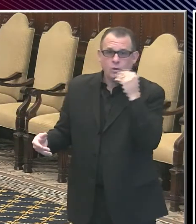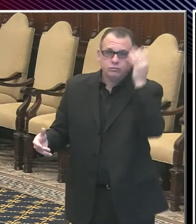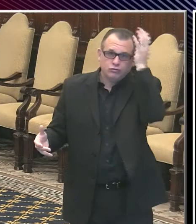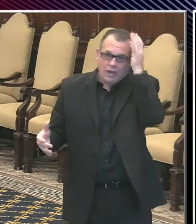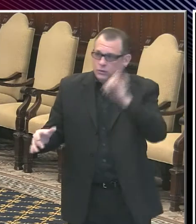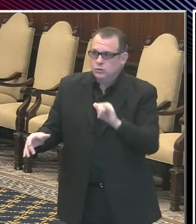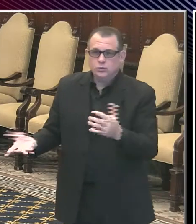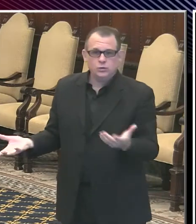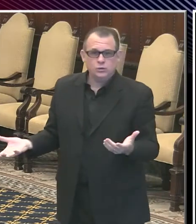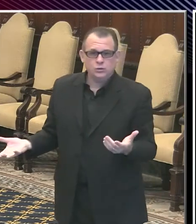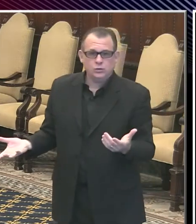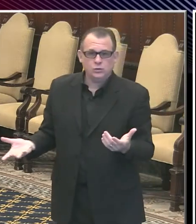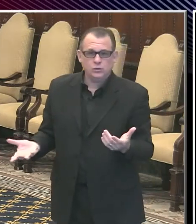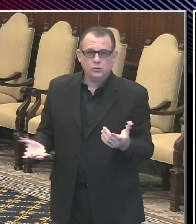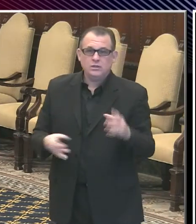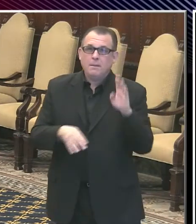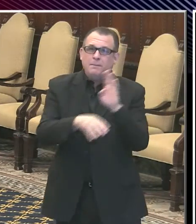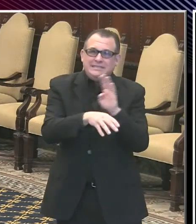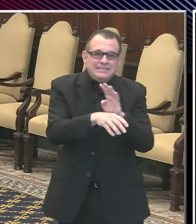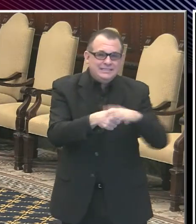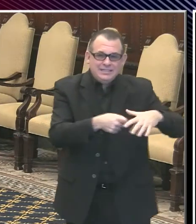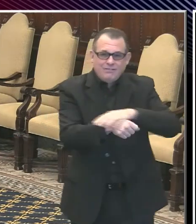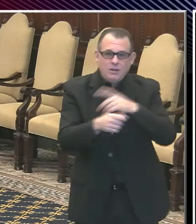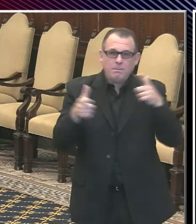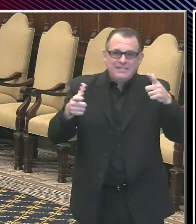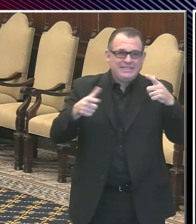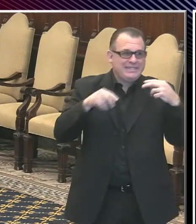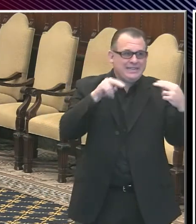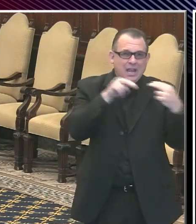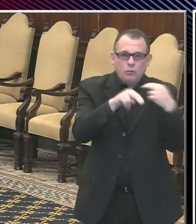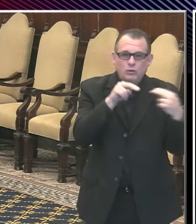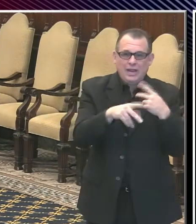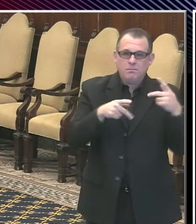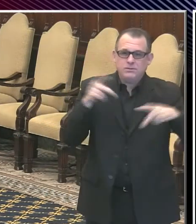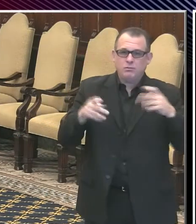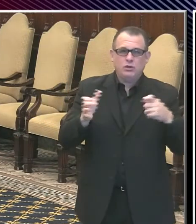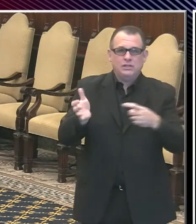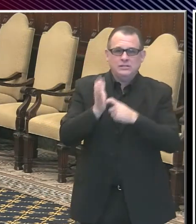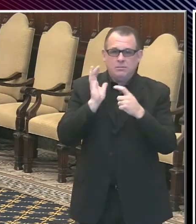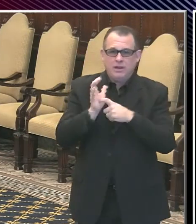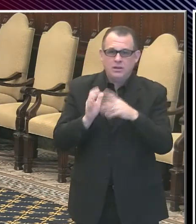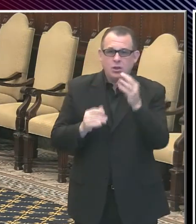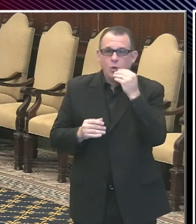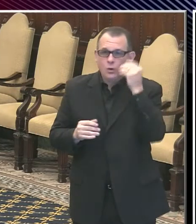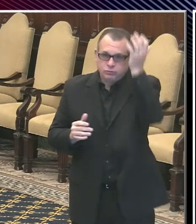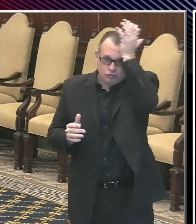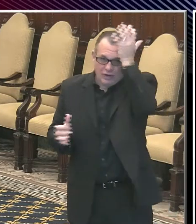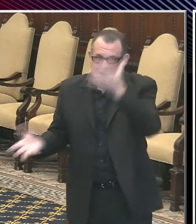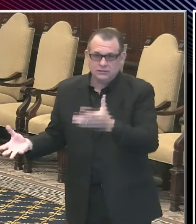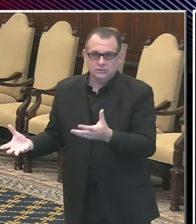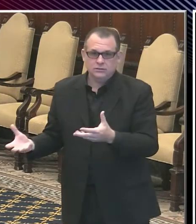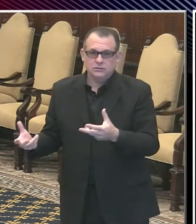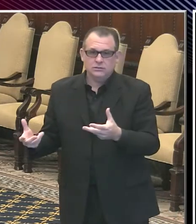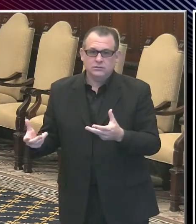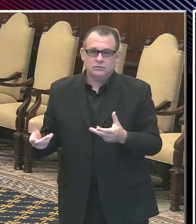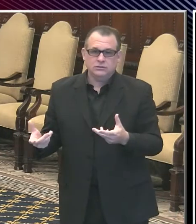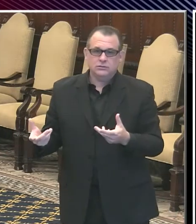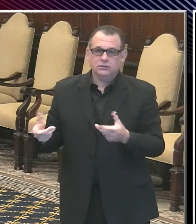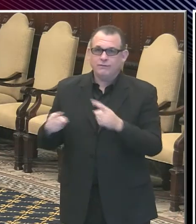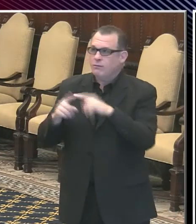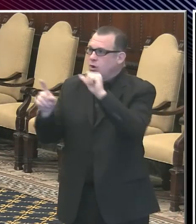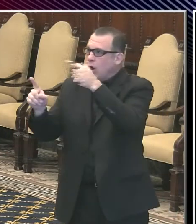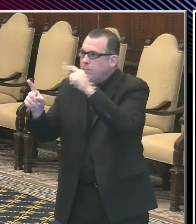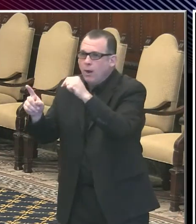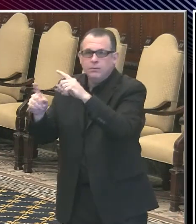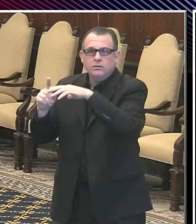cans in commercial areas and on larger streets is that people insist on taking their household trash out every day from their apartment or from their house